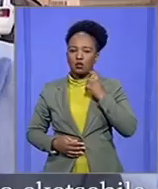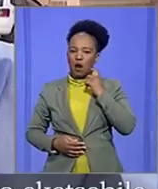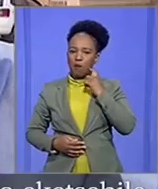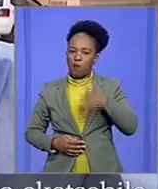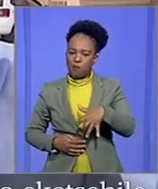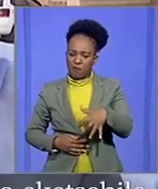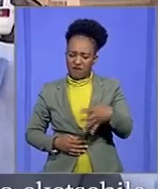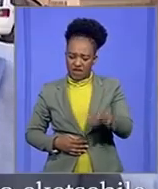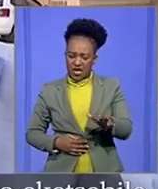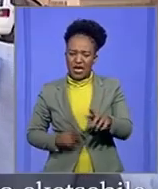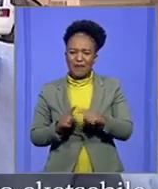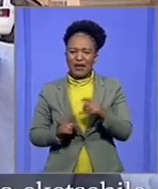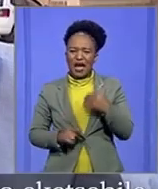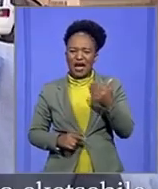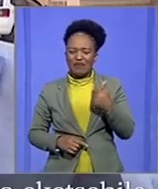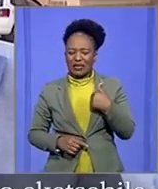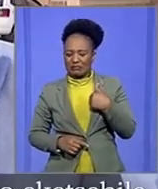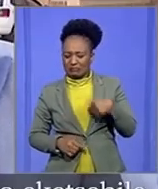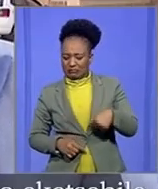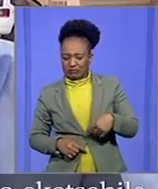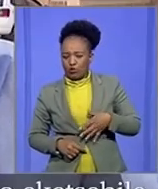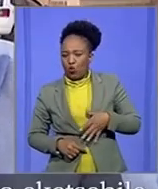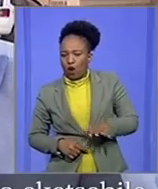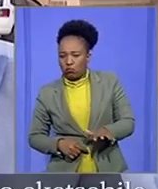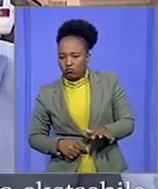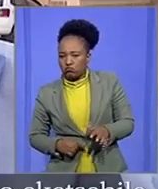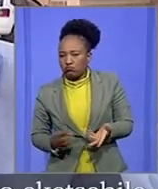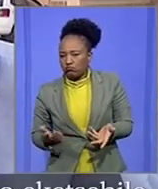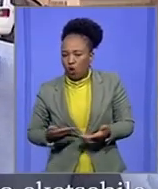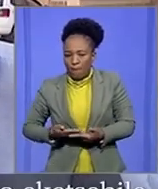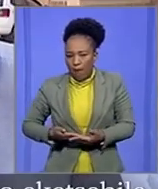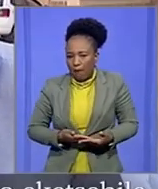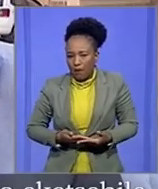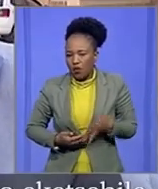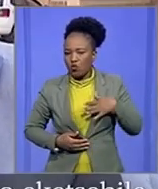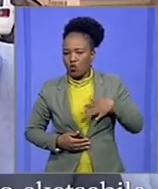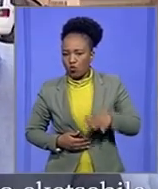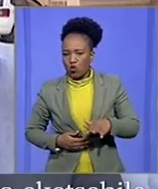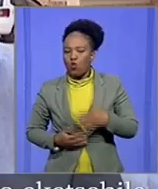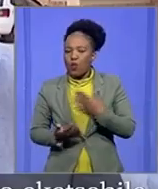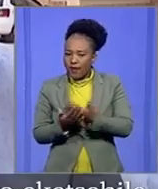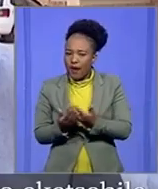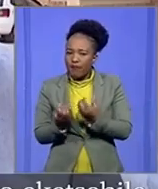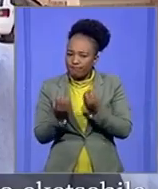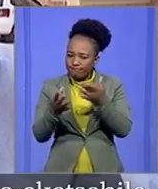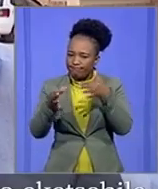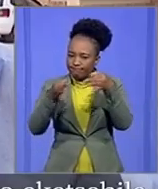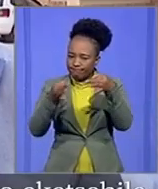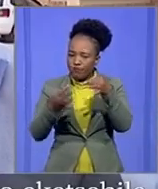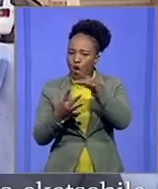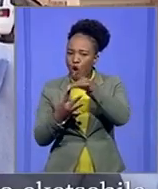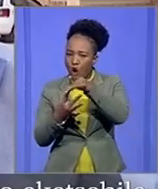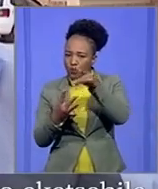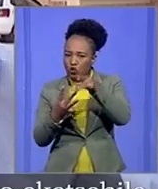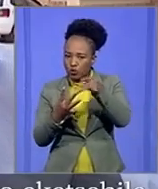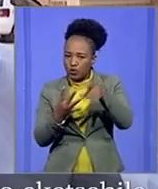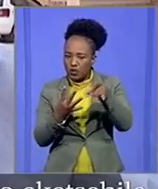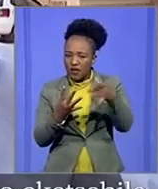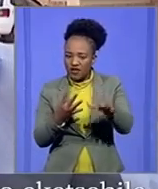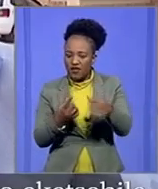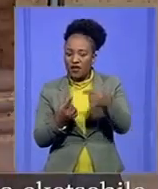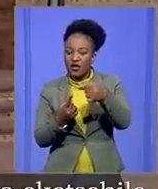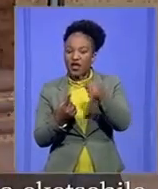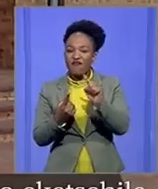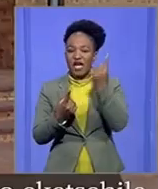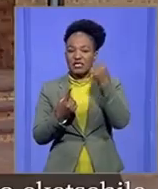ka dira eng go tshwana le gore a ka neelana ka ngwana o for adoption. Unfortunately ha re tla mo